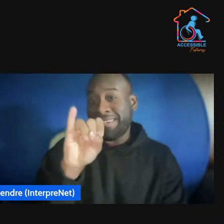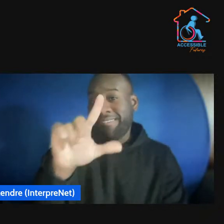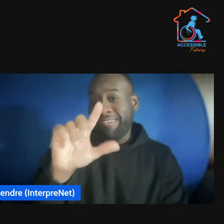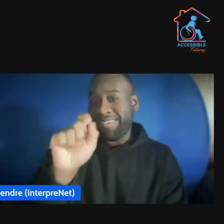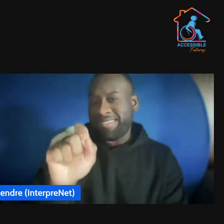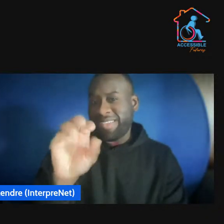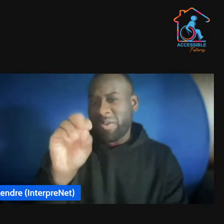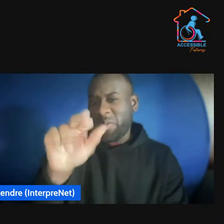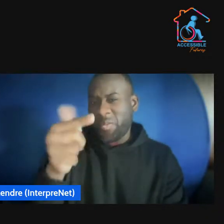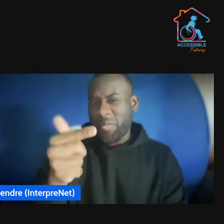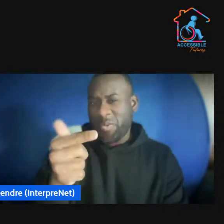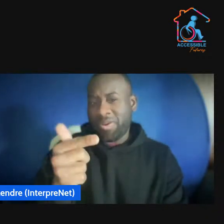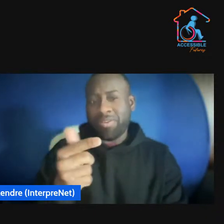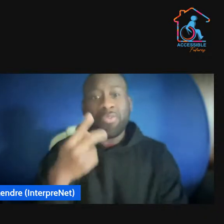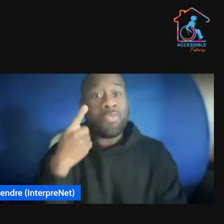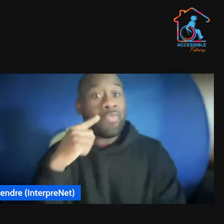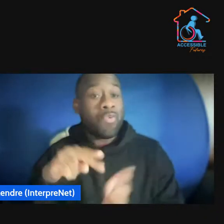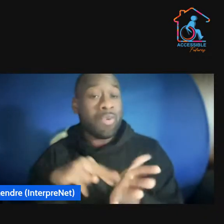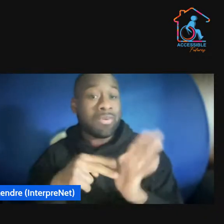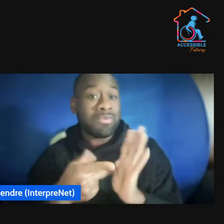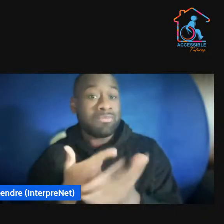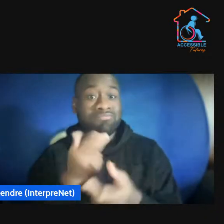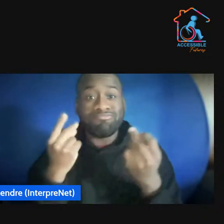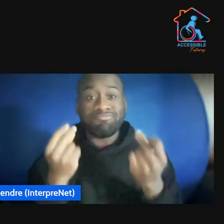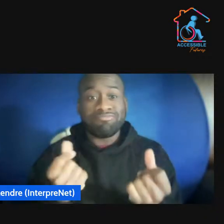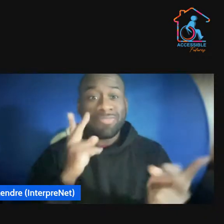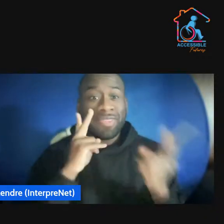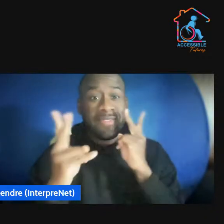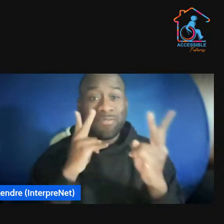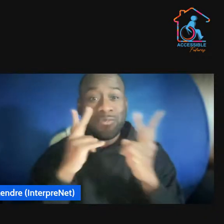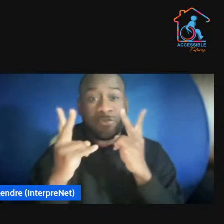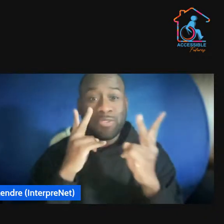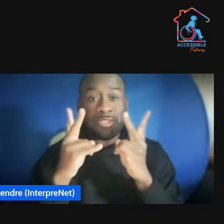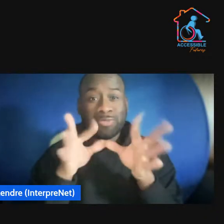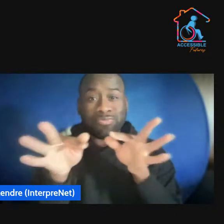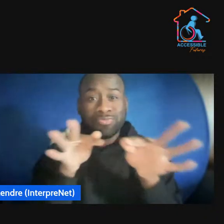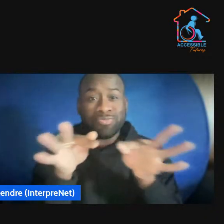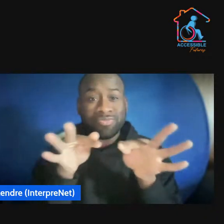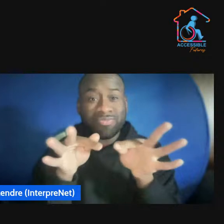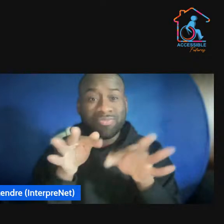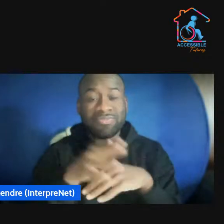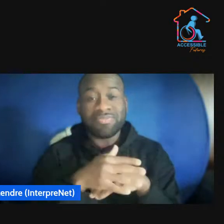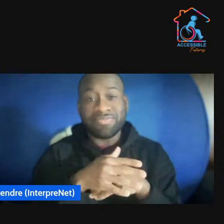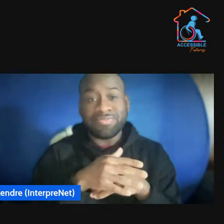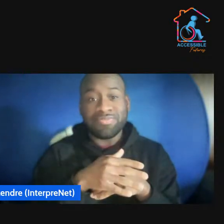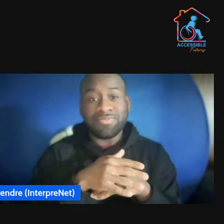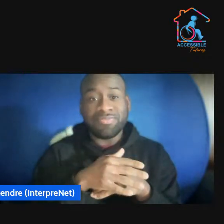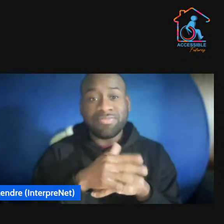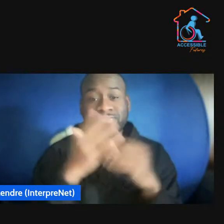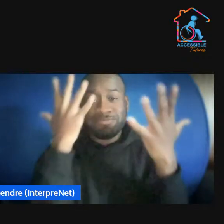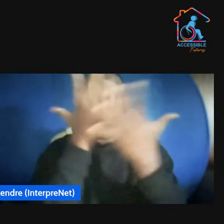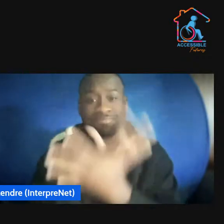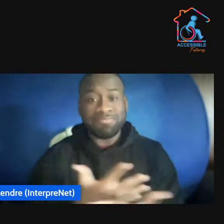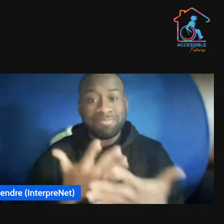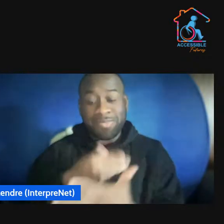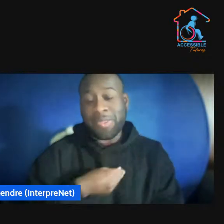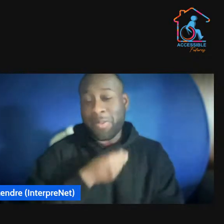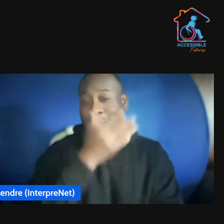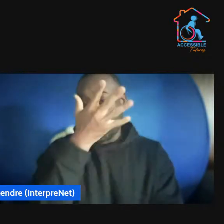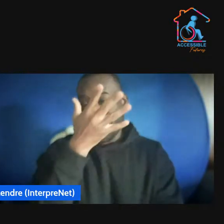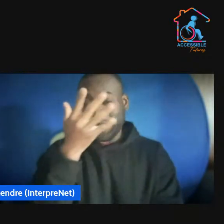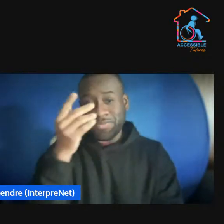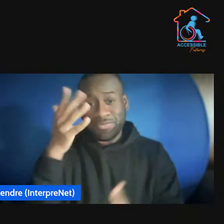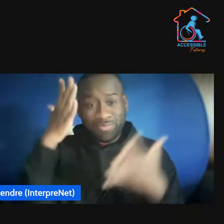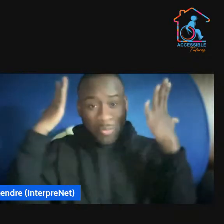And just for the purposes of a quick visual description, I am a white woman with